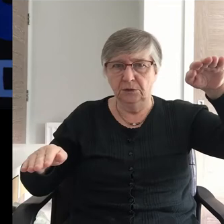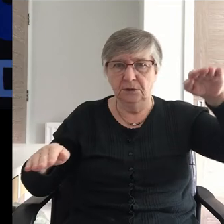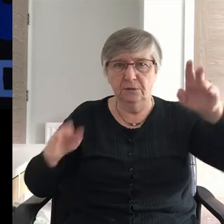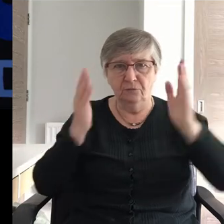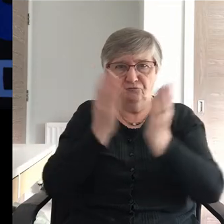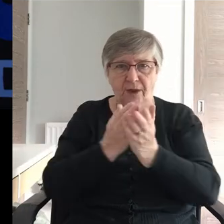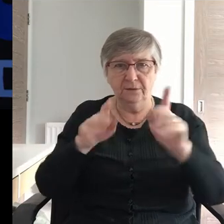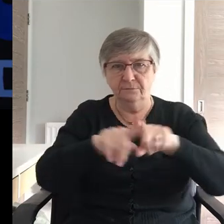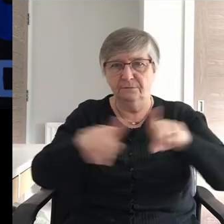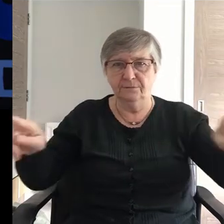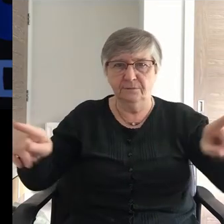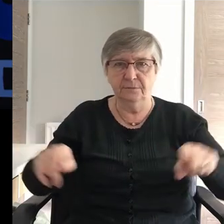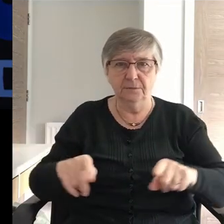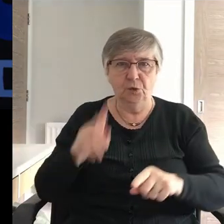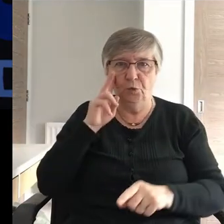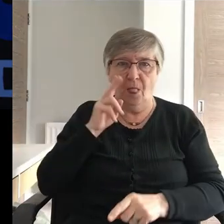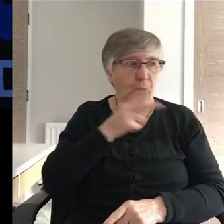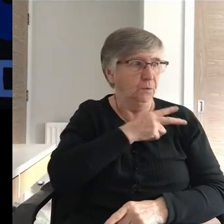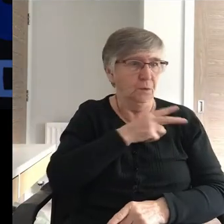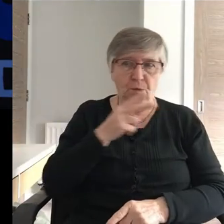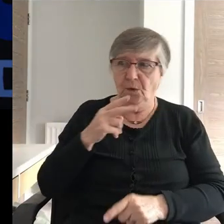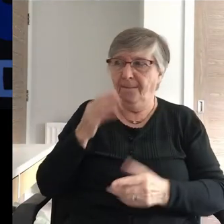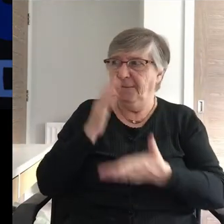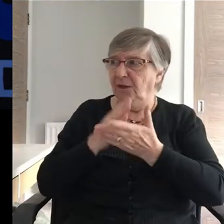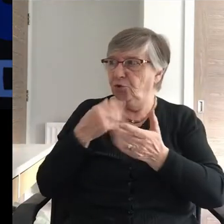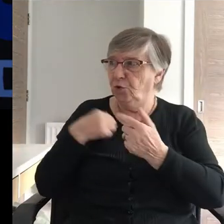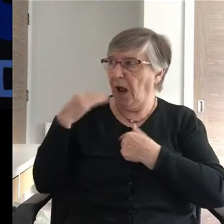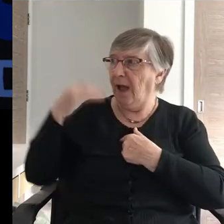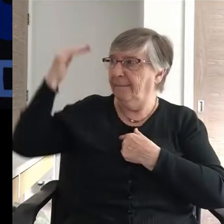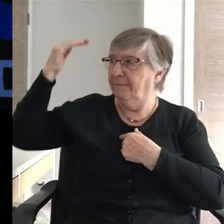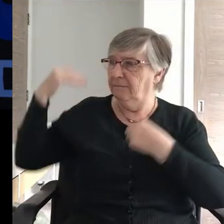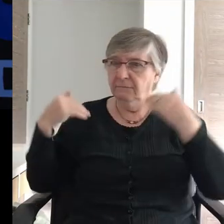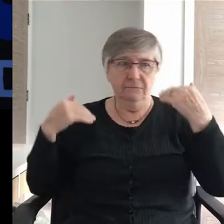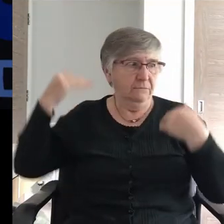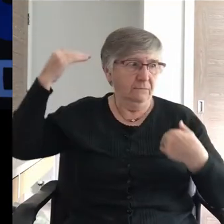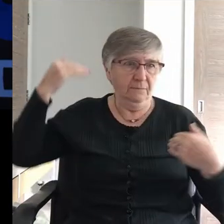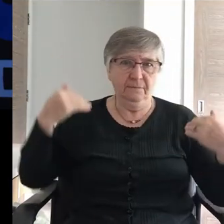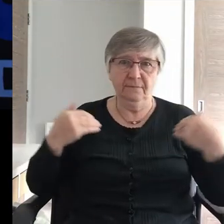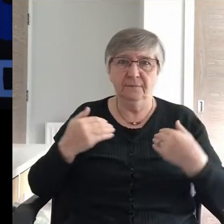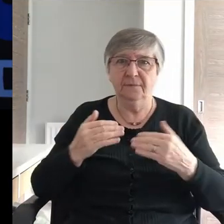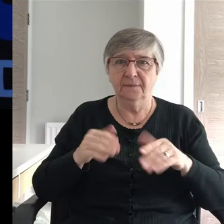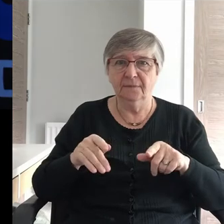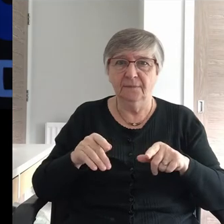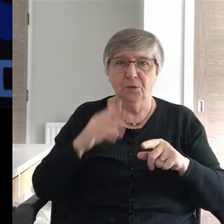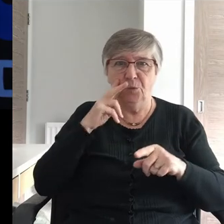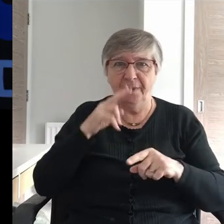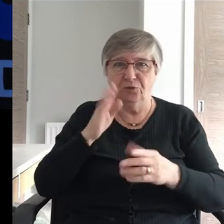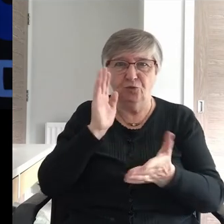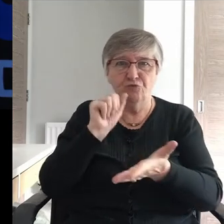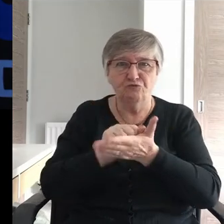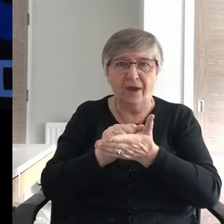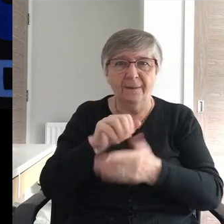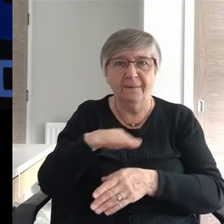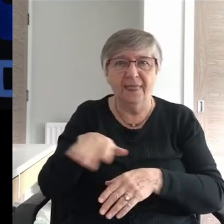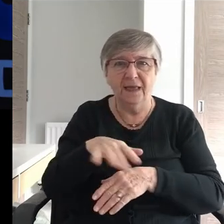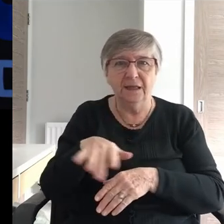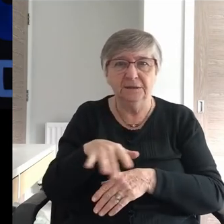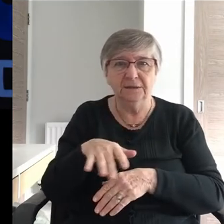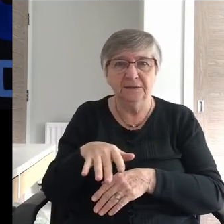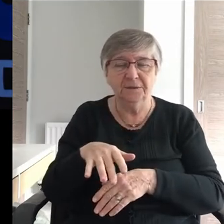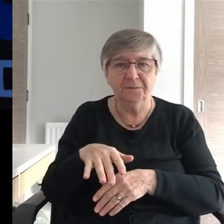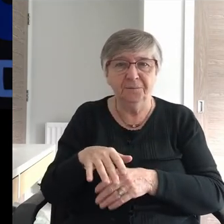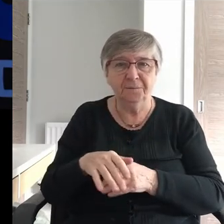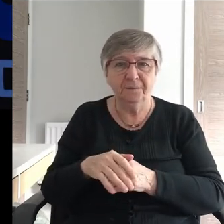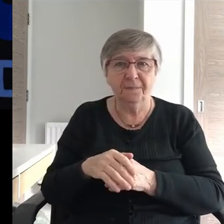rank, size. And you looked from to the right to make sure you were smaller than the one there, and you looked to the left to make sure